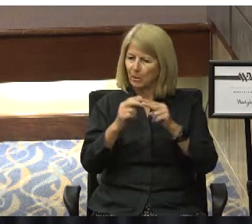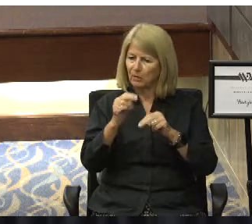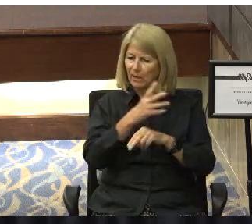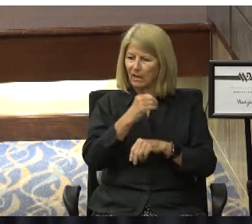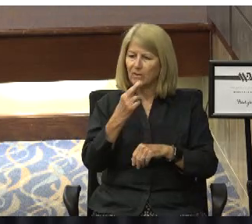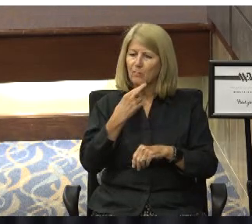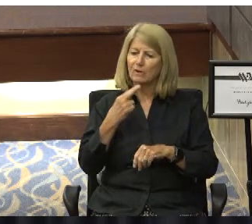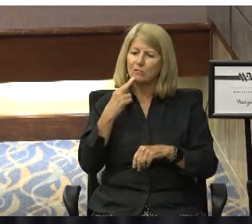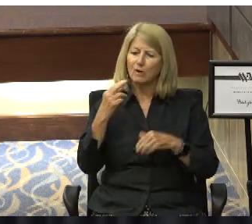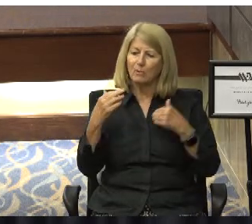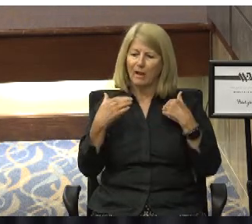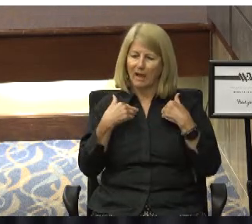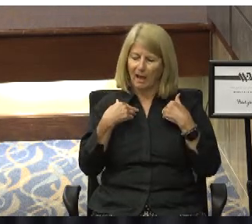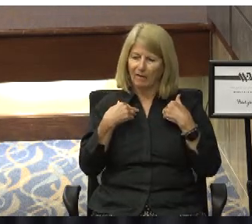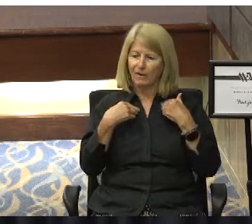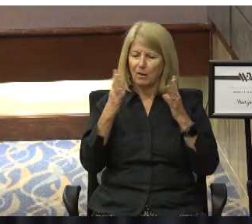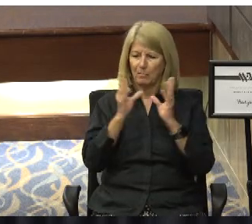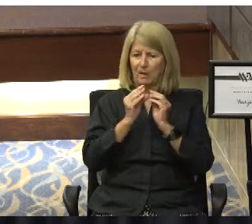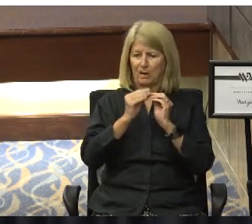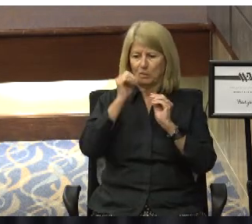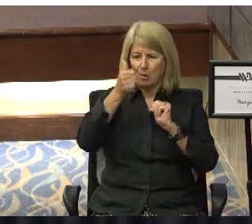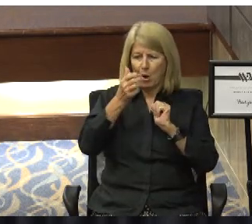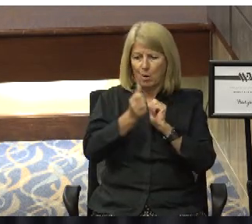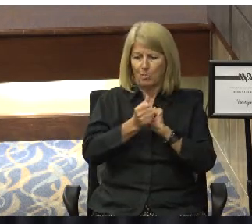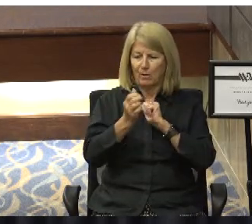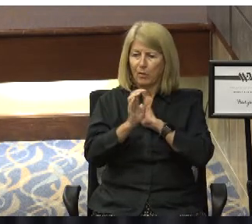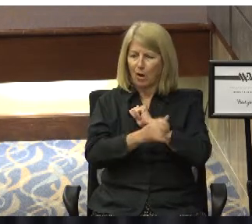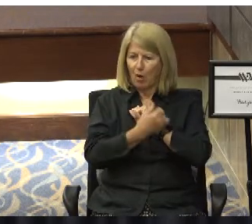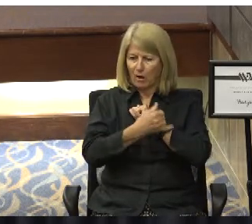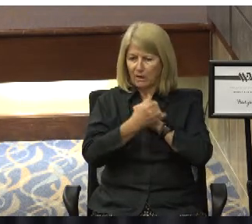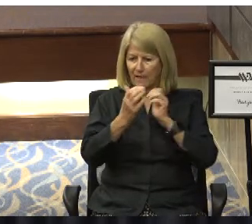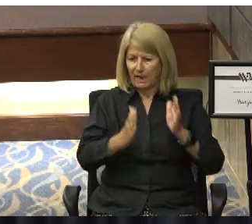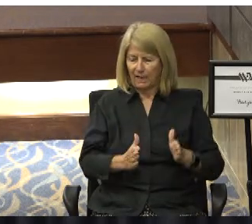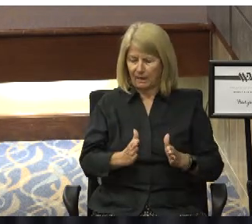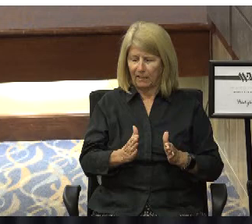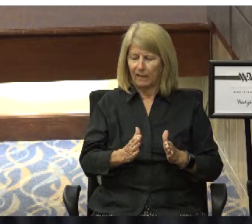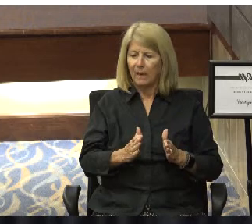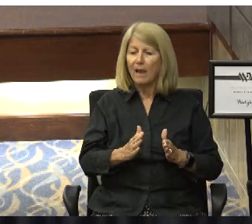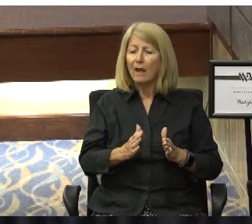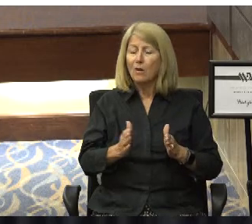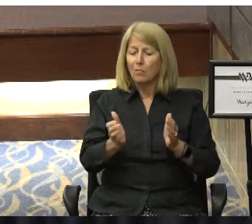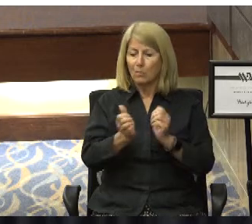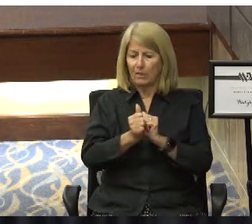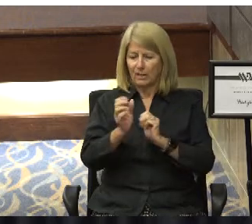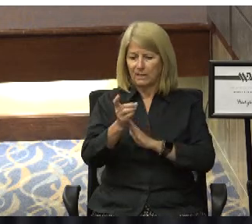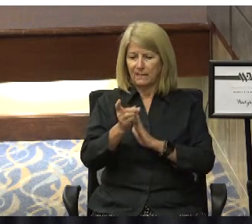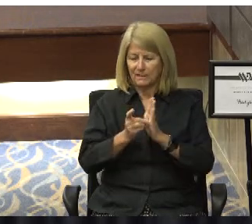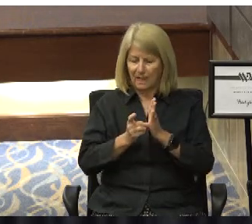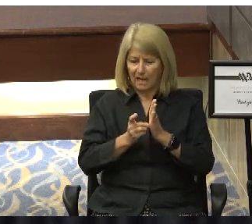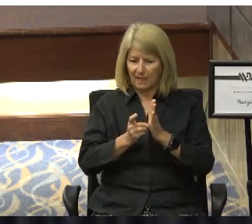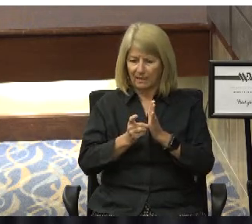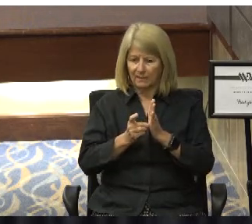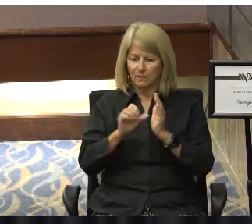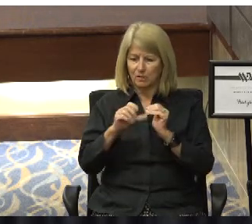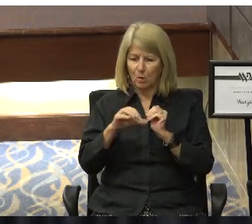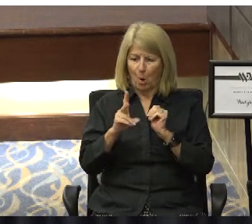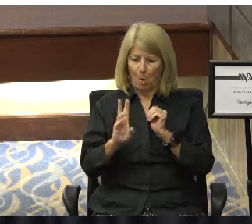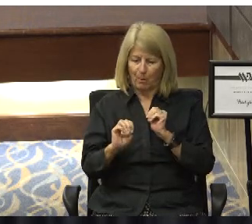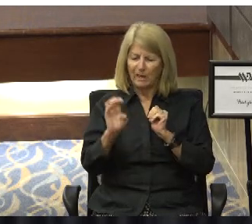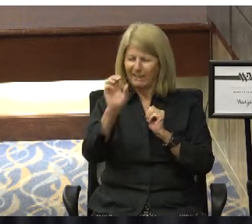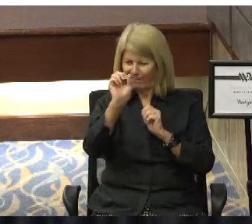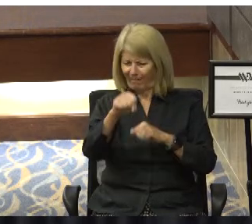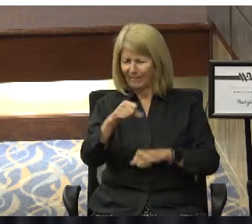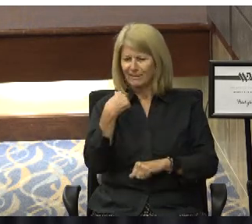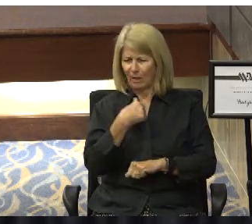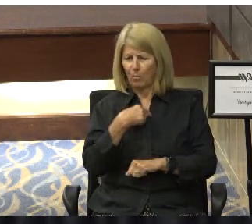tomorrow with the architect. One of the things that they asked is exactly what we're talking about. So it's part of the design scoping. And yes,